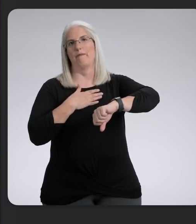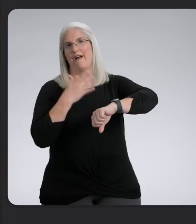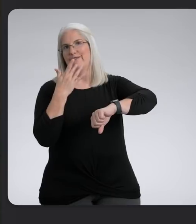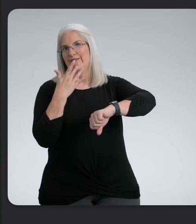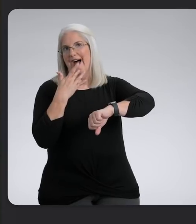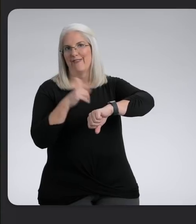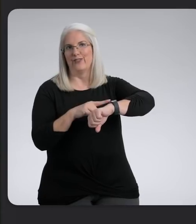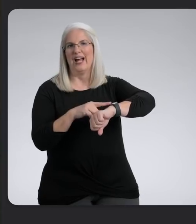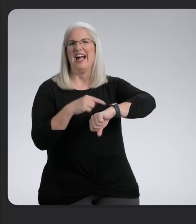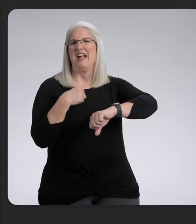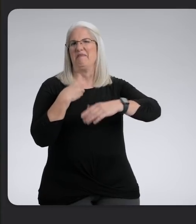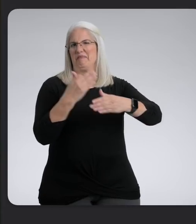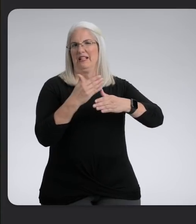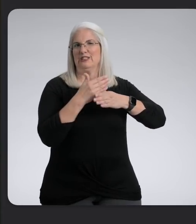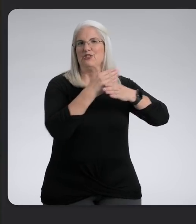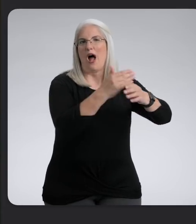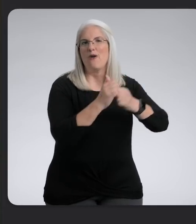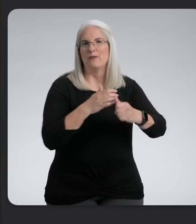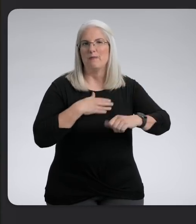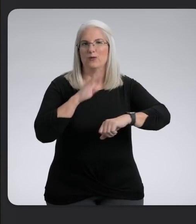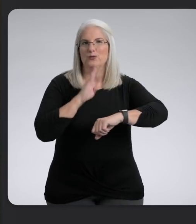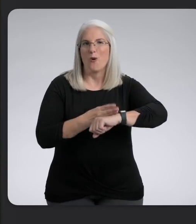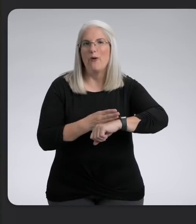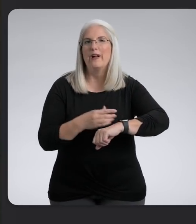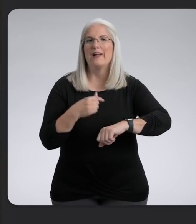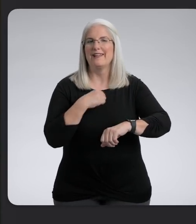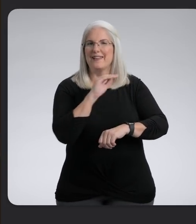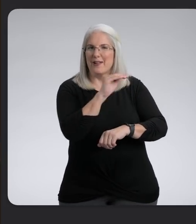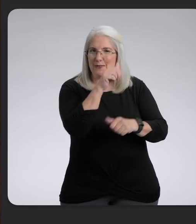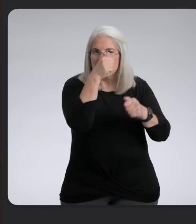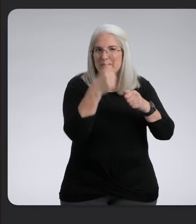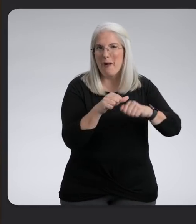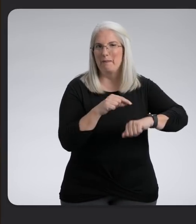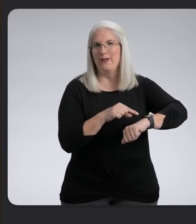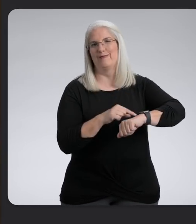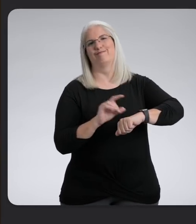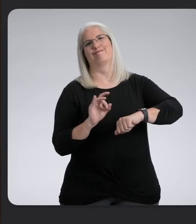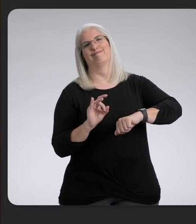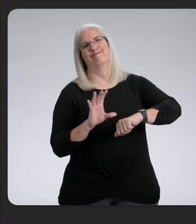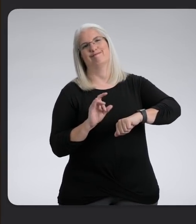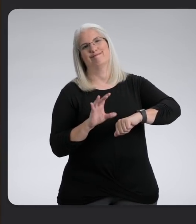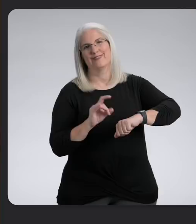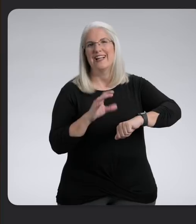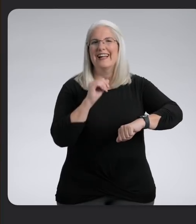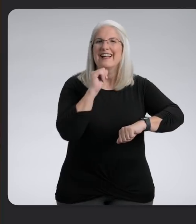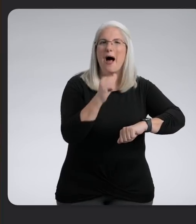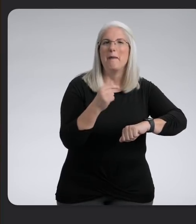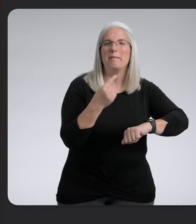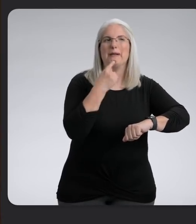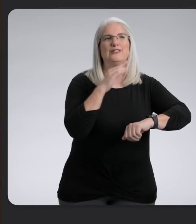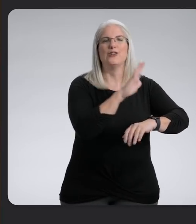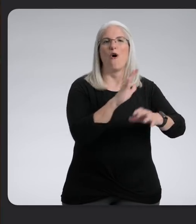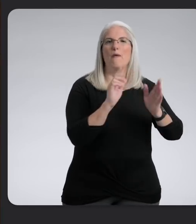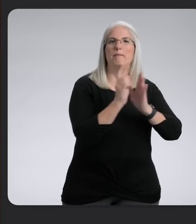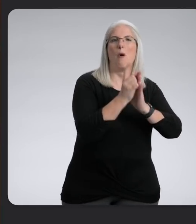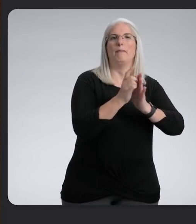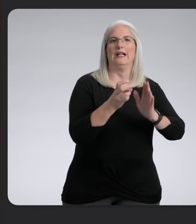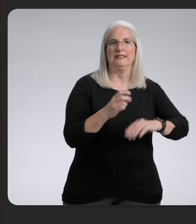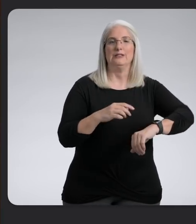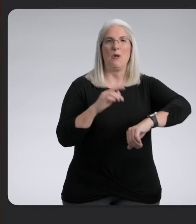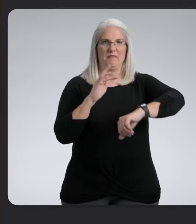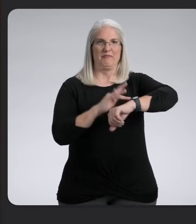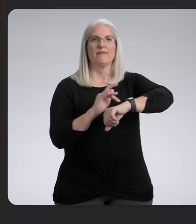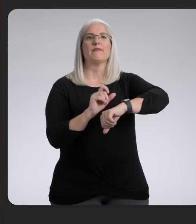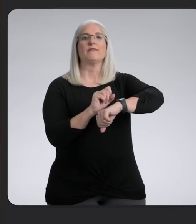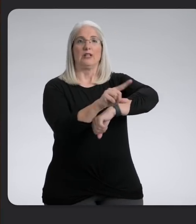with Wesley to remind her we're not always missing Fondue's best moments. If I tap the share icon, you'll see that we now have support for